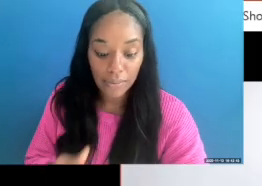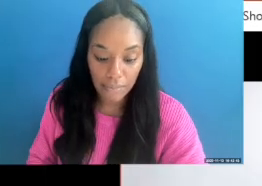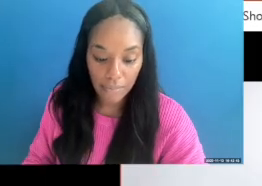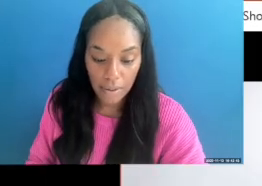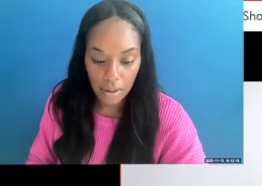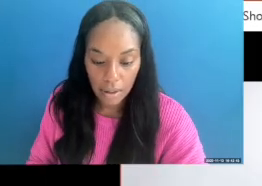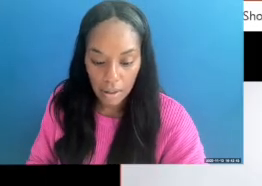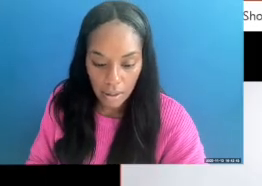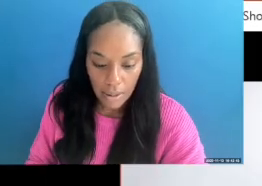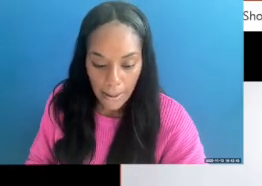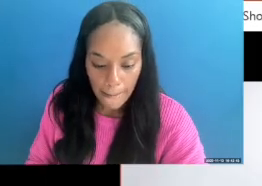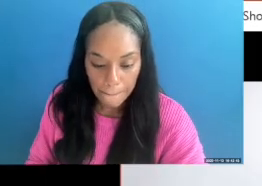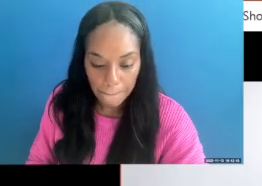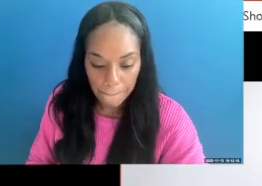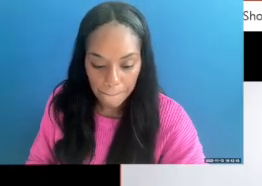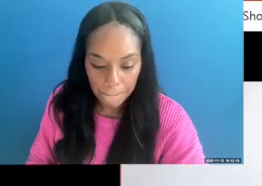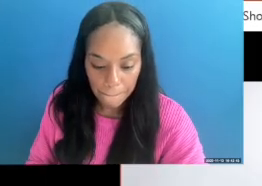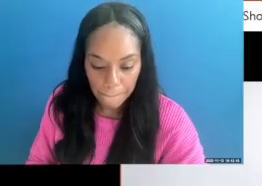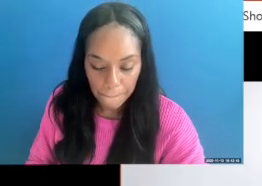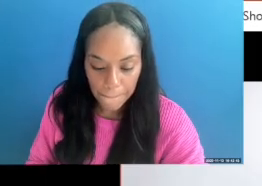Thanks, Kevin. Yep.